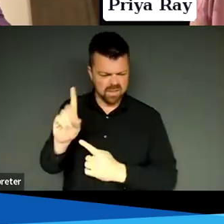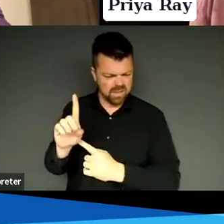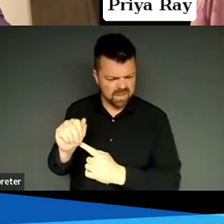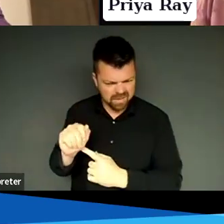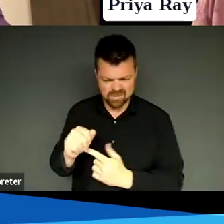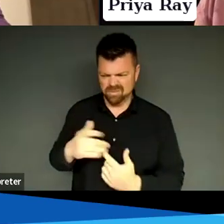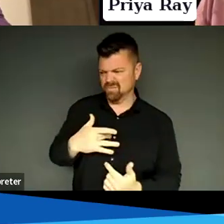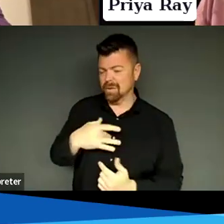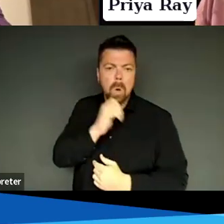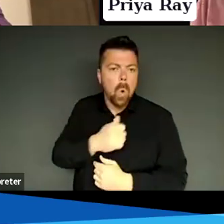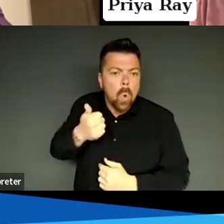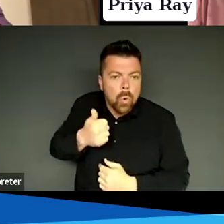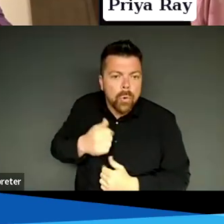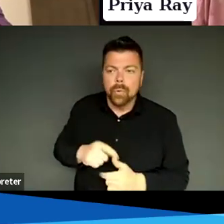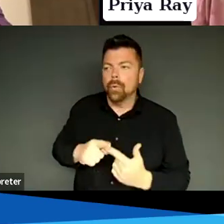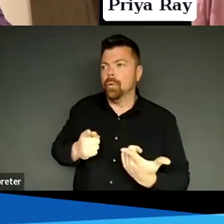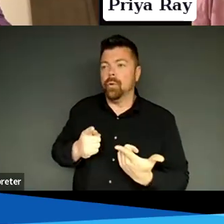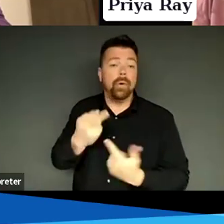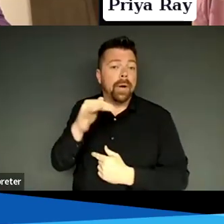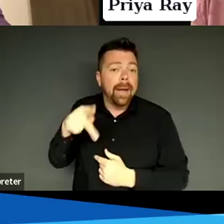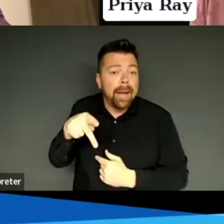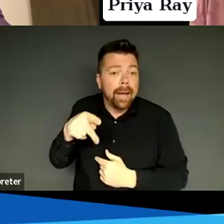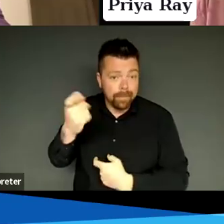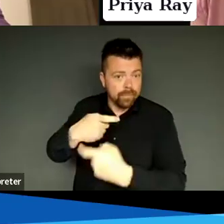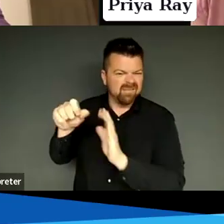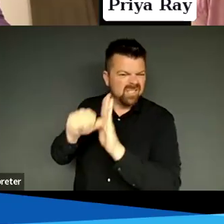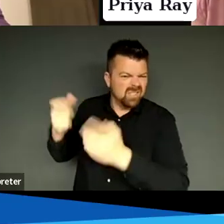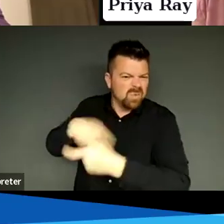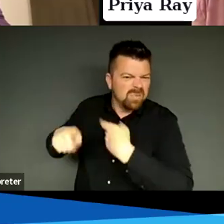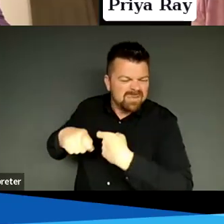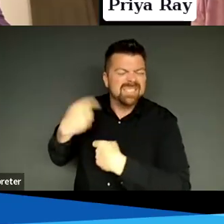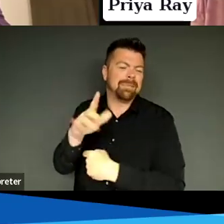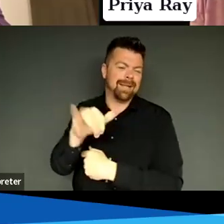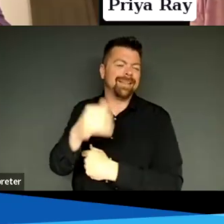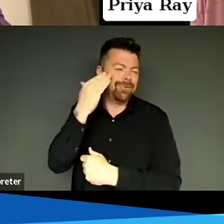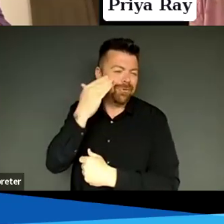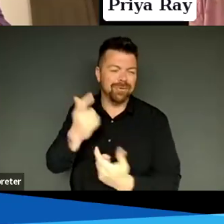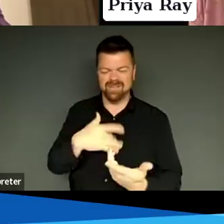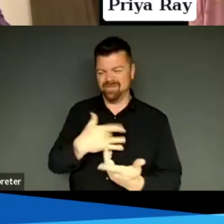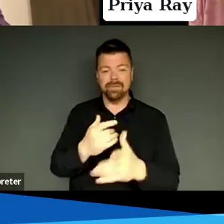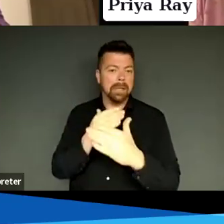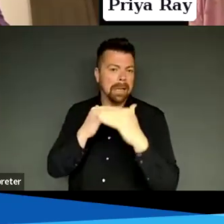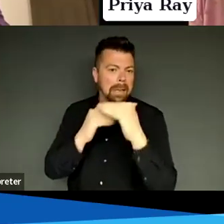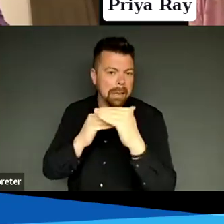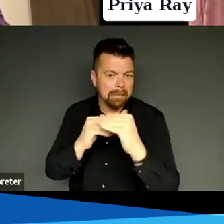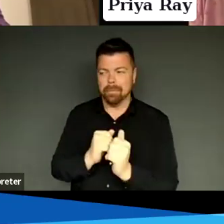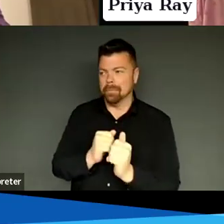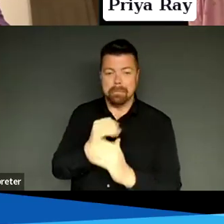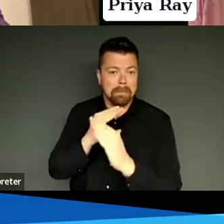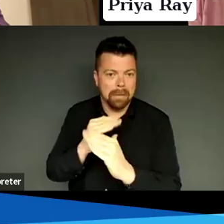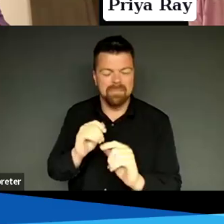aged and they got a hip replacement or something like that. And, so it's I find that interesting